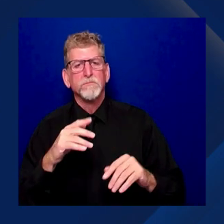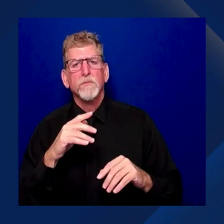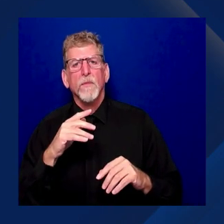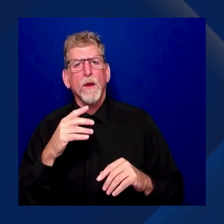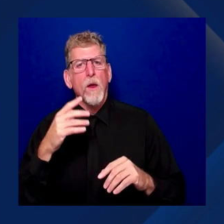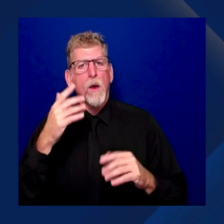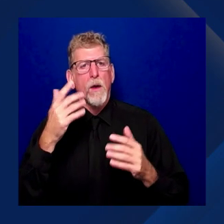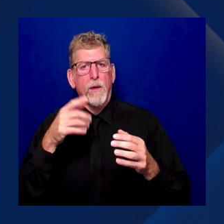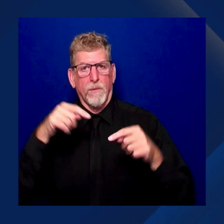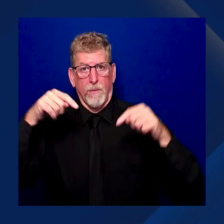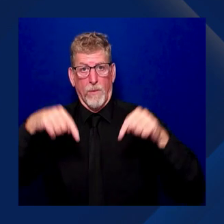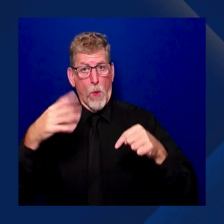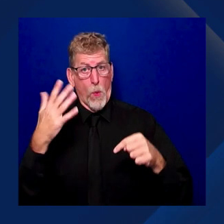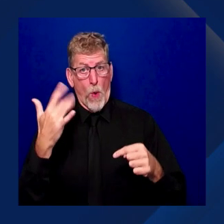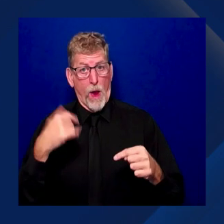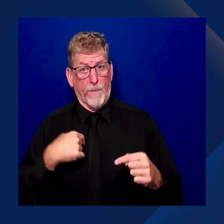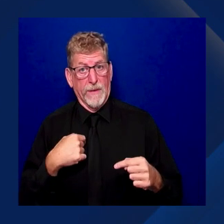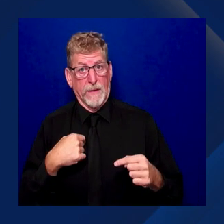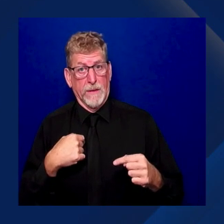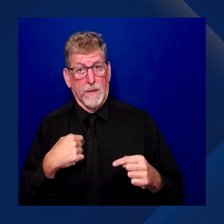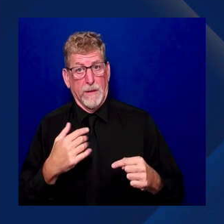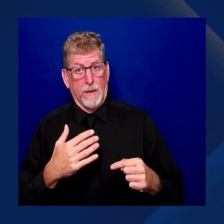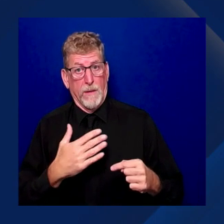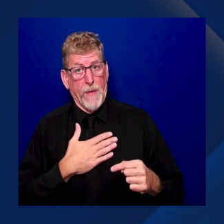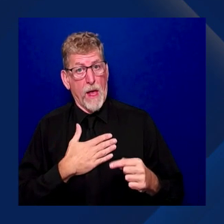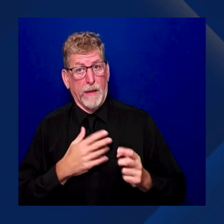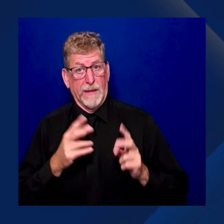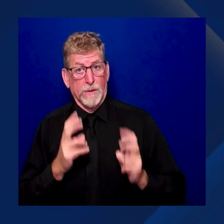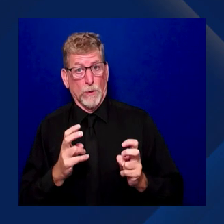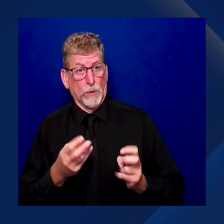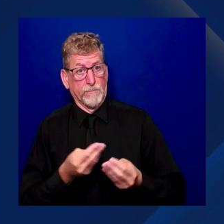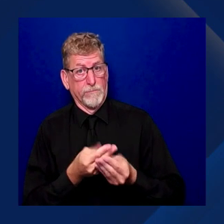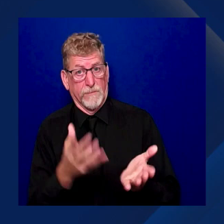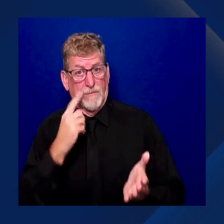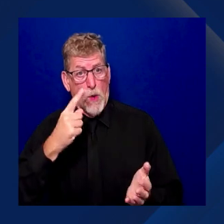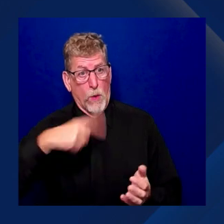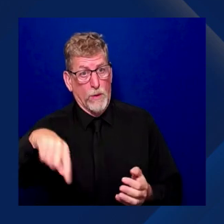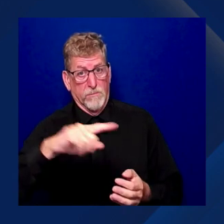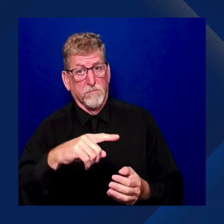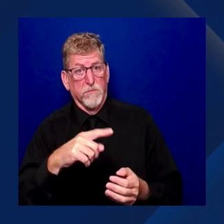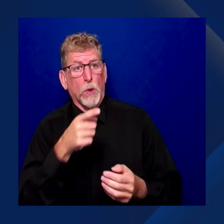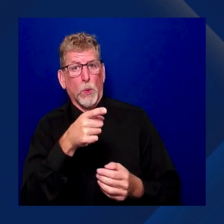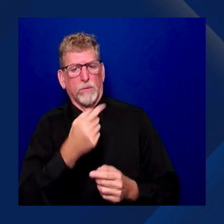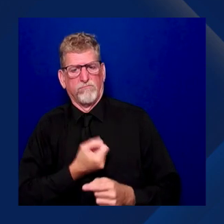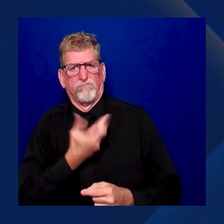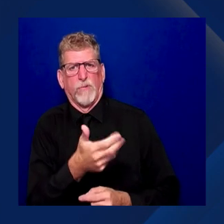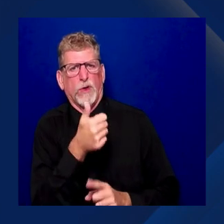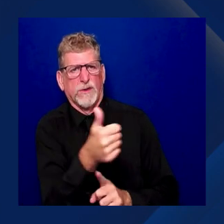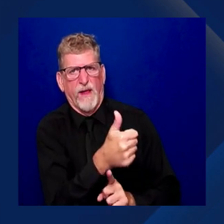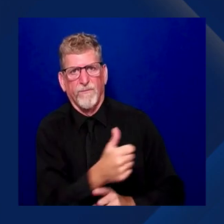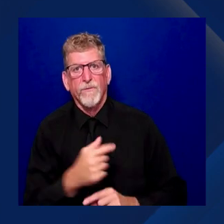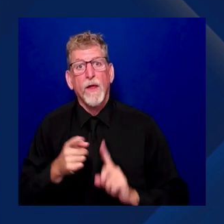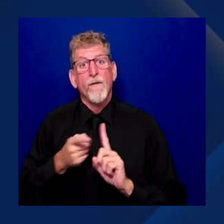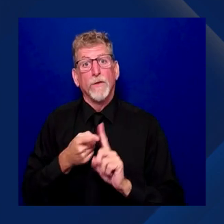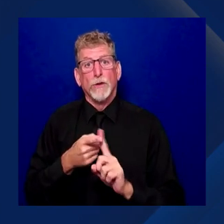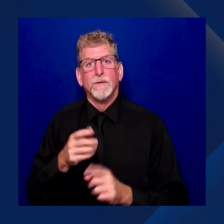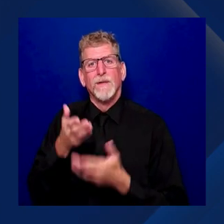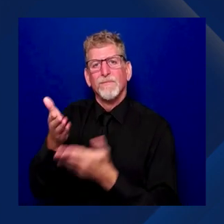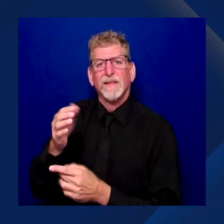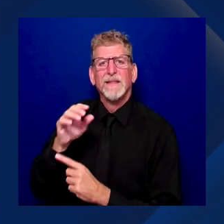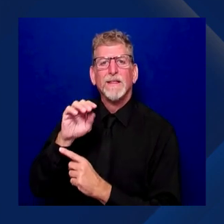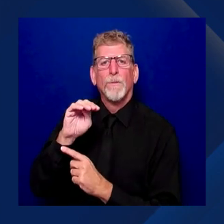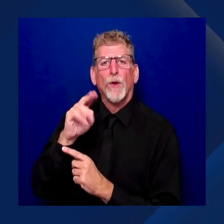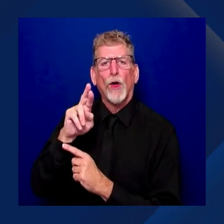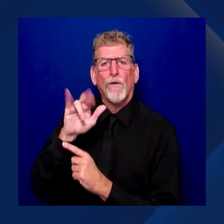personally. Senator Murray, let's start with you. Well, thank you so much, Administrator Brooks-LaSure. I am so